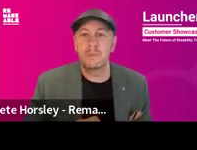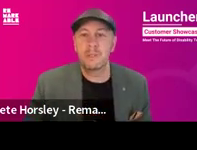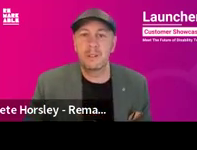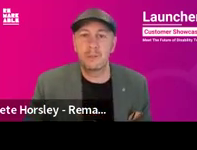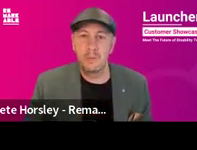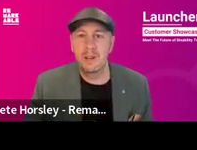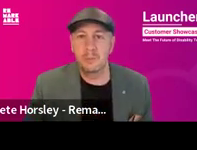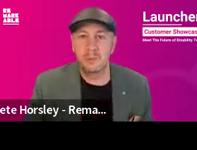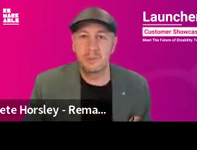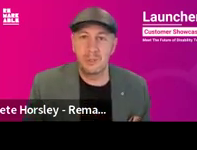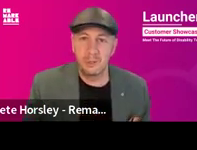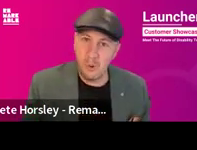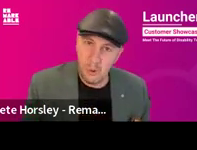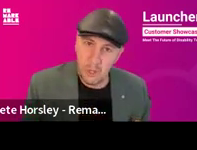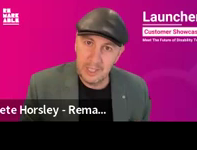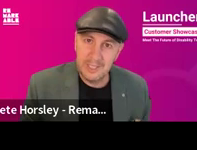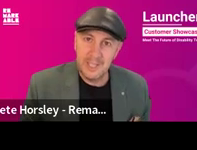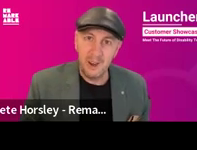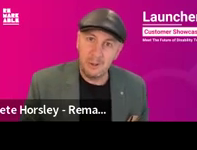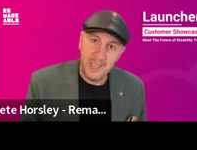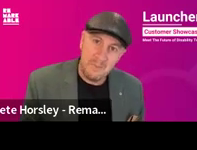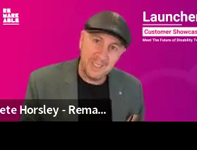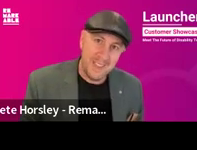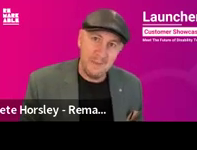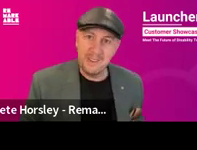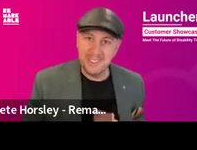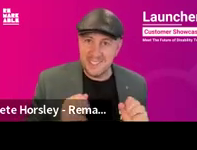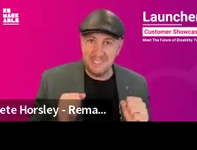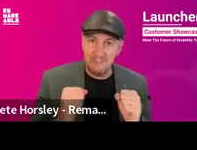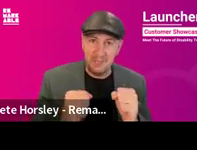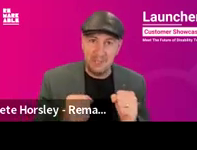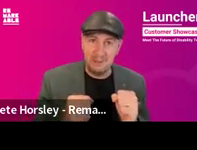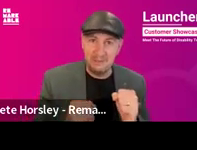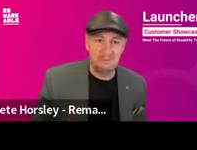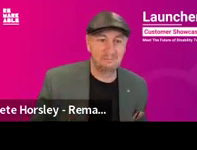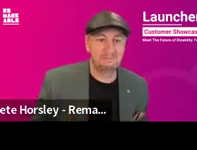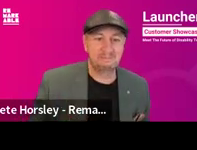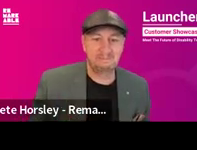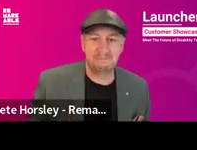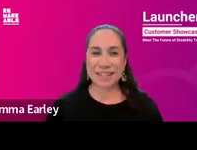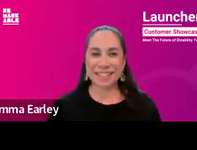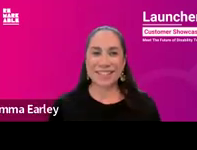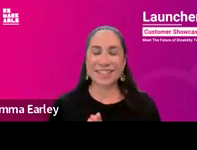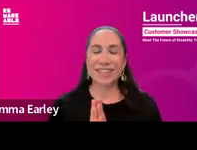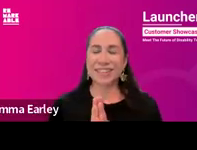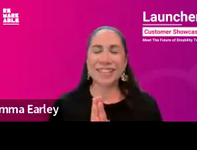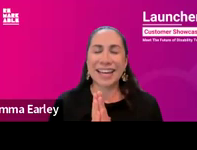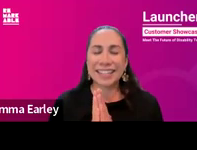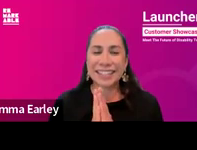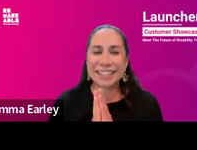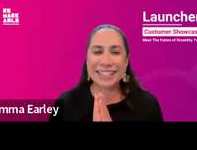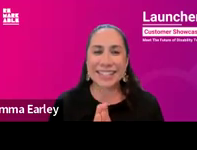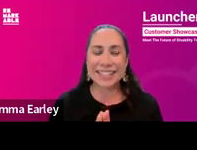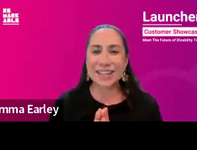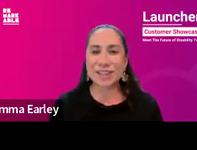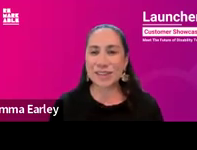our website, remarkable.org. I'll hand back to Emma and let's bring this home. Thanks, Pete. So